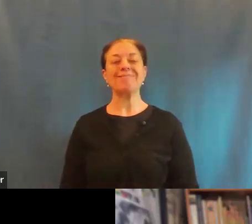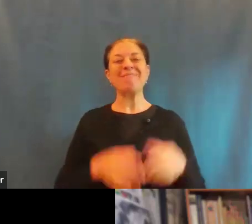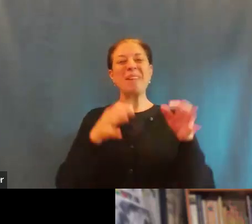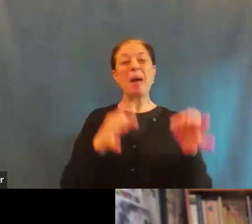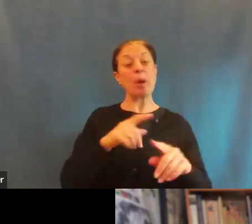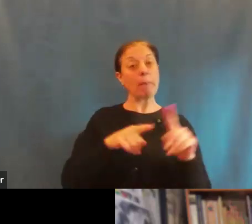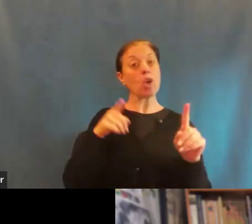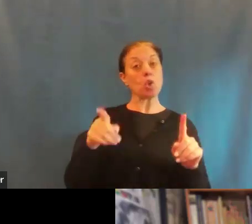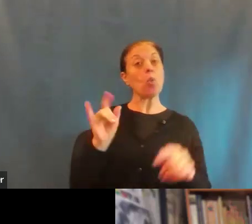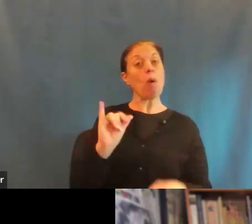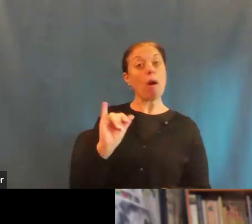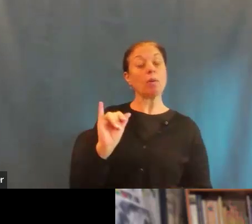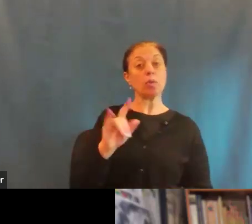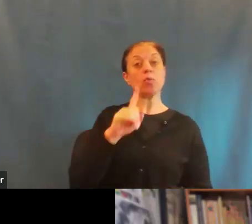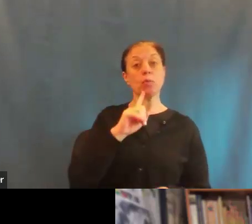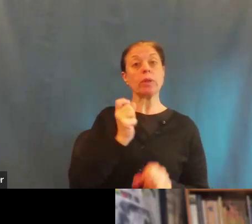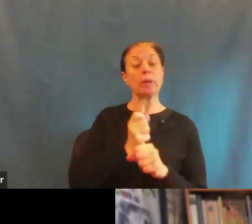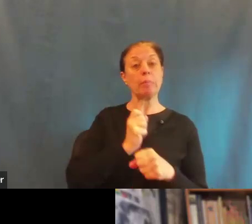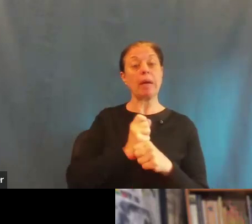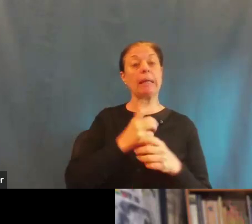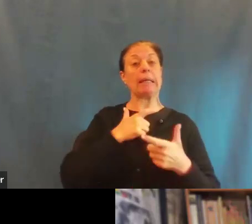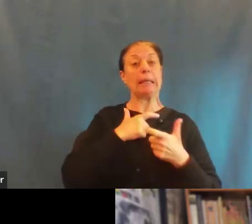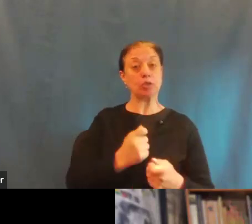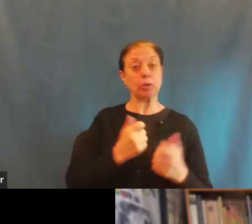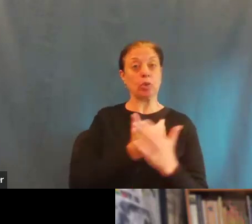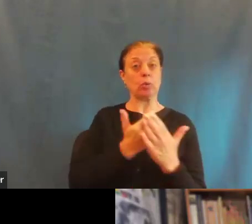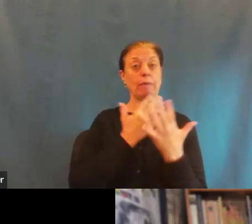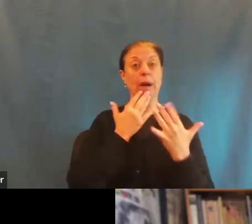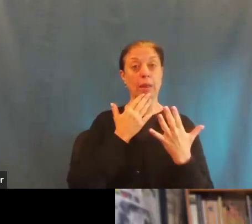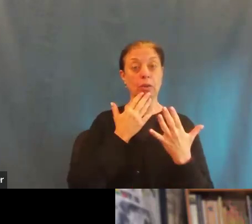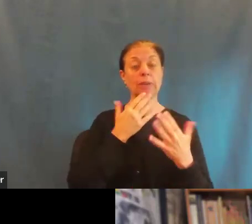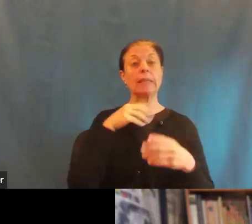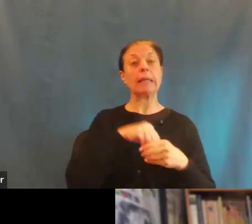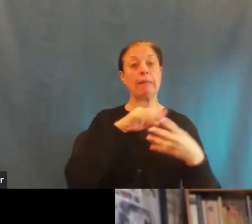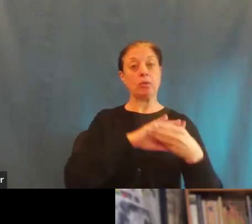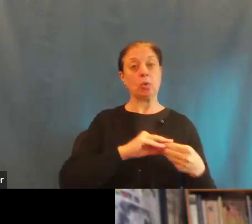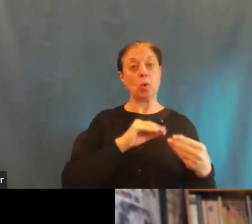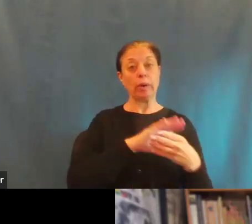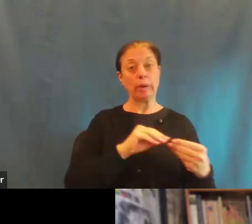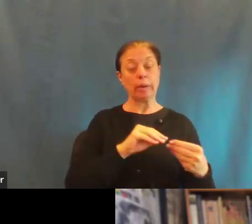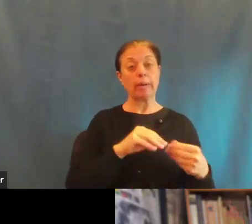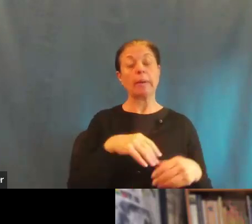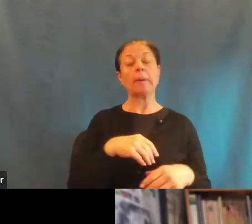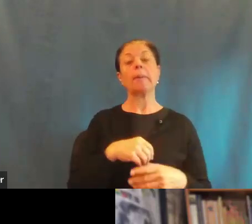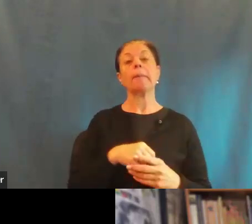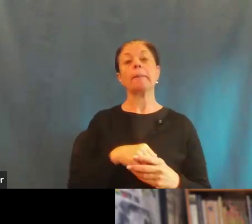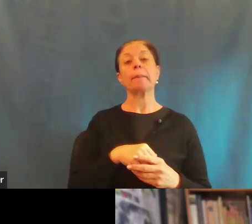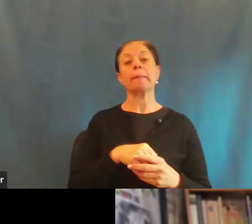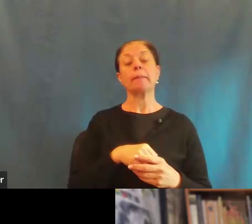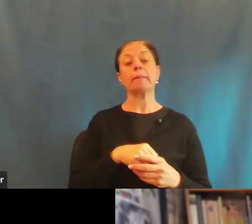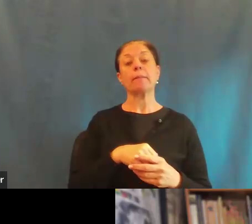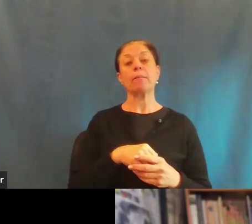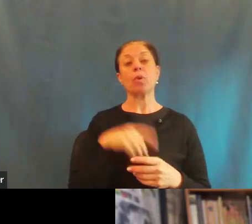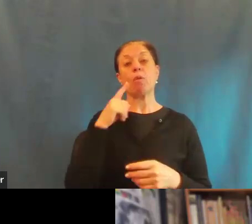Absolutely. But you also make really interesting use of colors in the story.